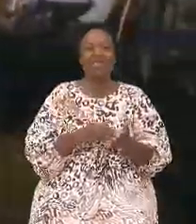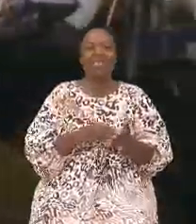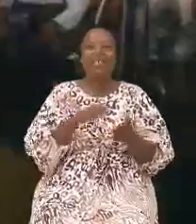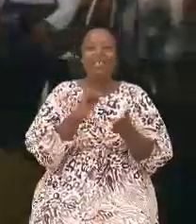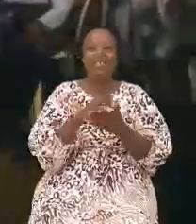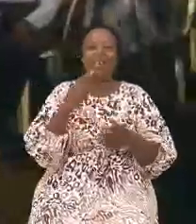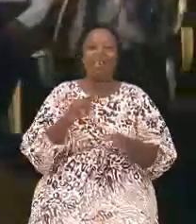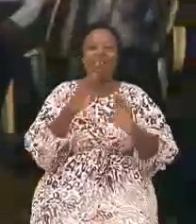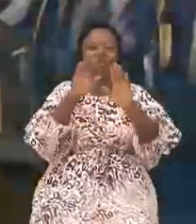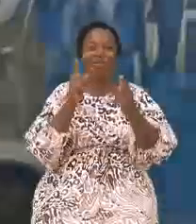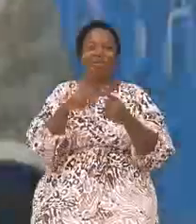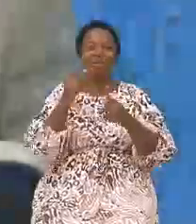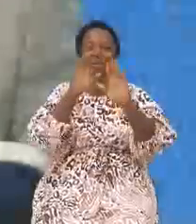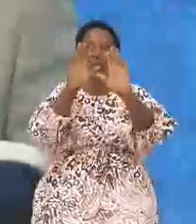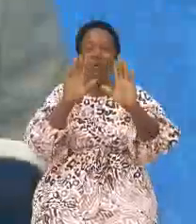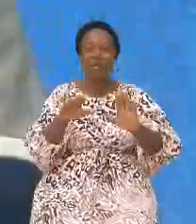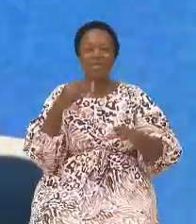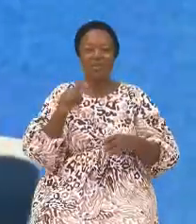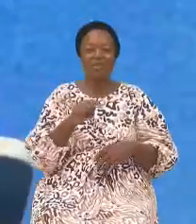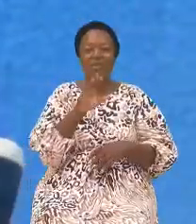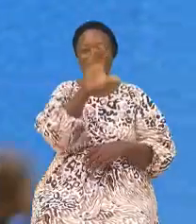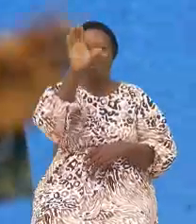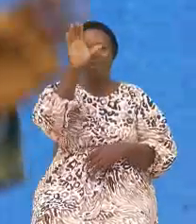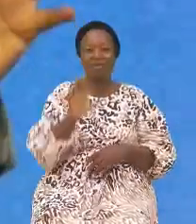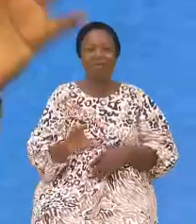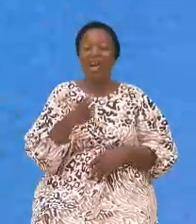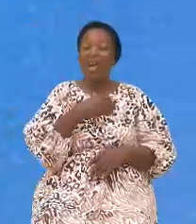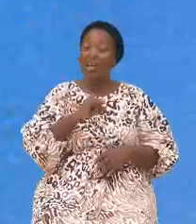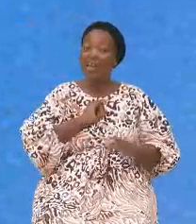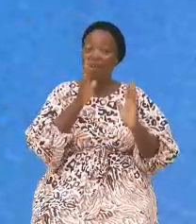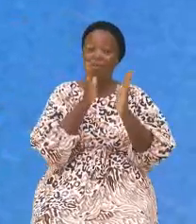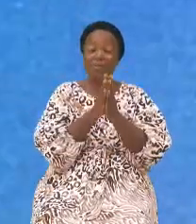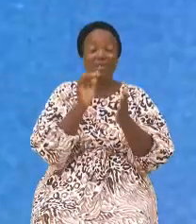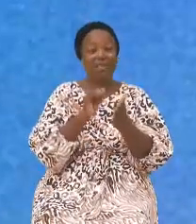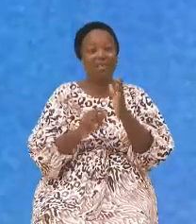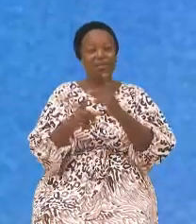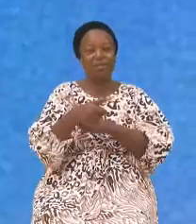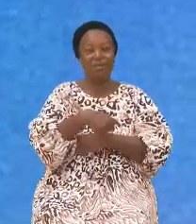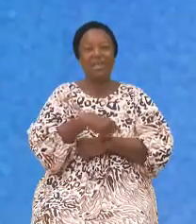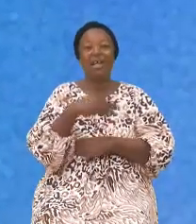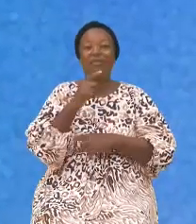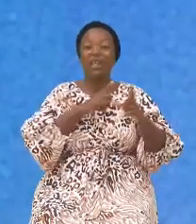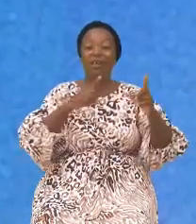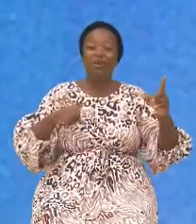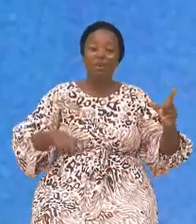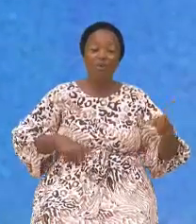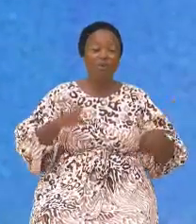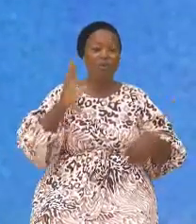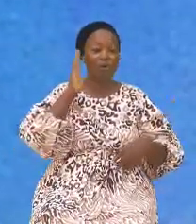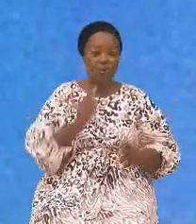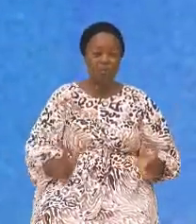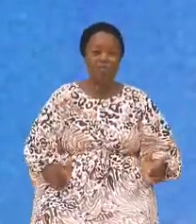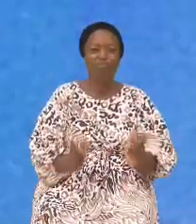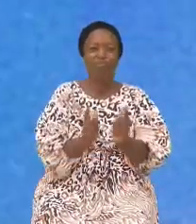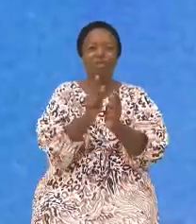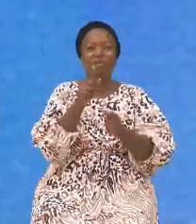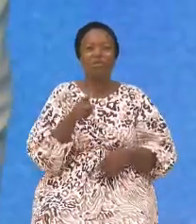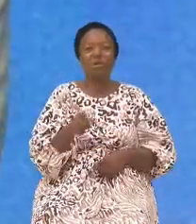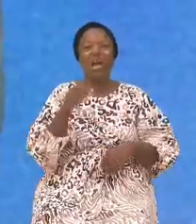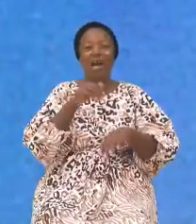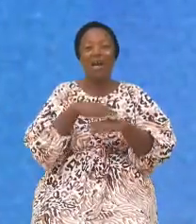I welcome everyone once again to the wonders of the cross. And I pray that